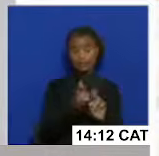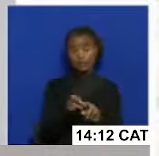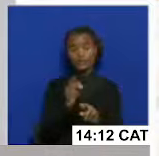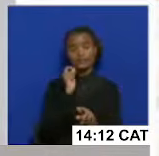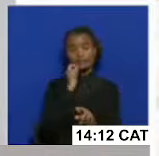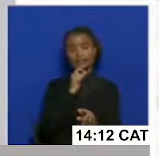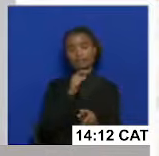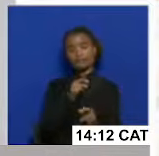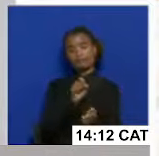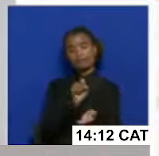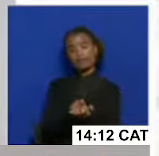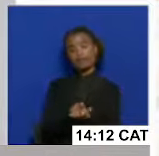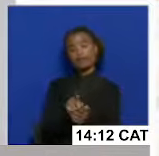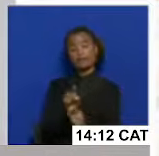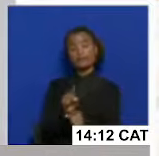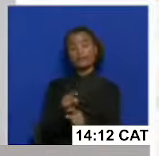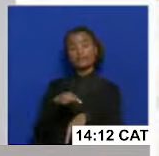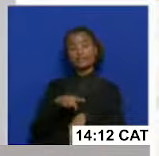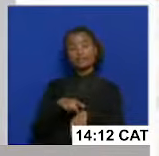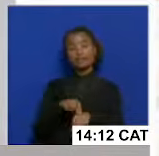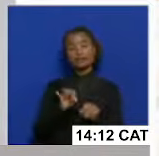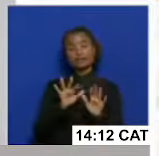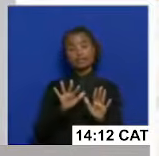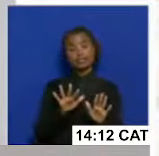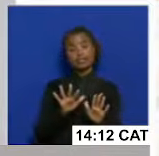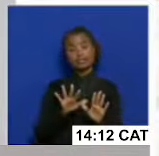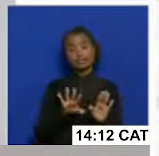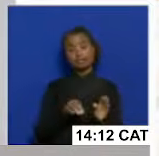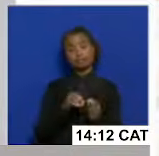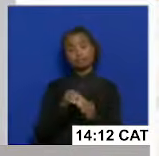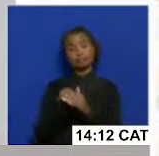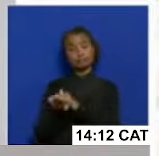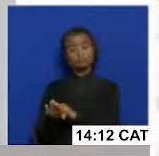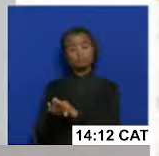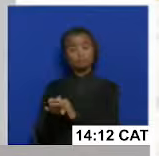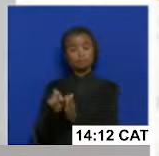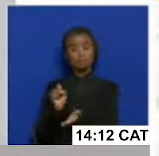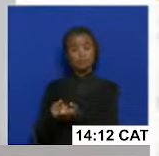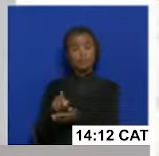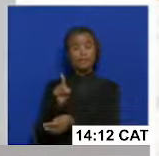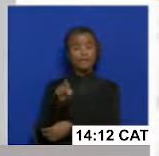10, otherwise Magagula is coming to arrest us.